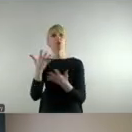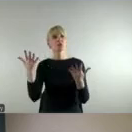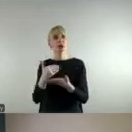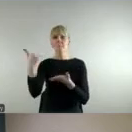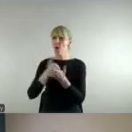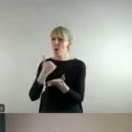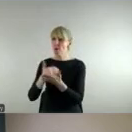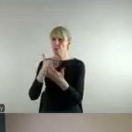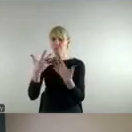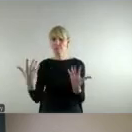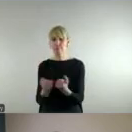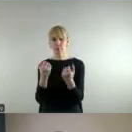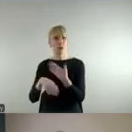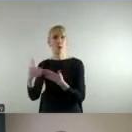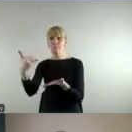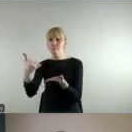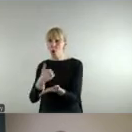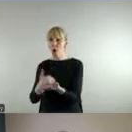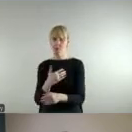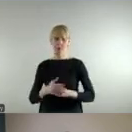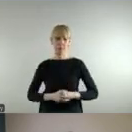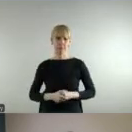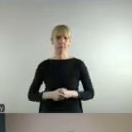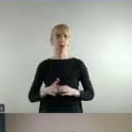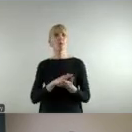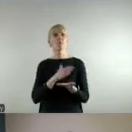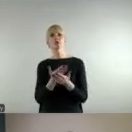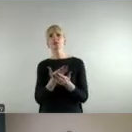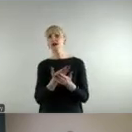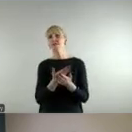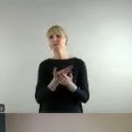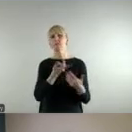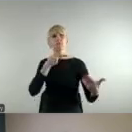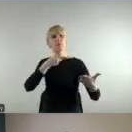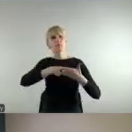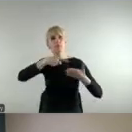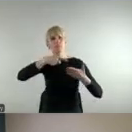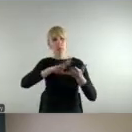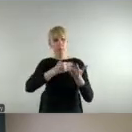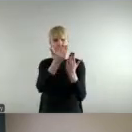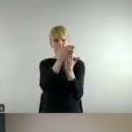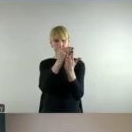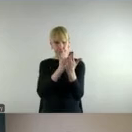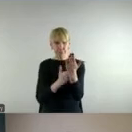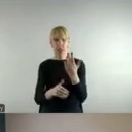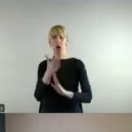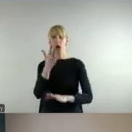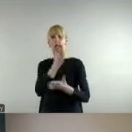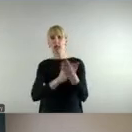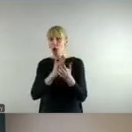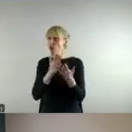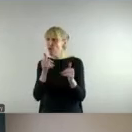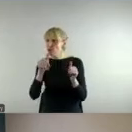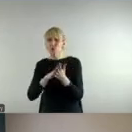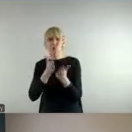For example, explain the national guidelines and help citizens to translate it into